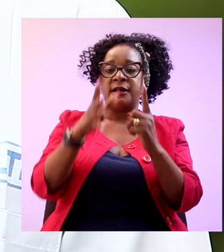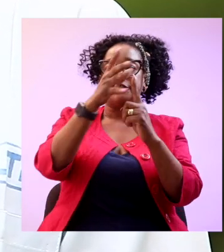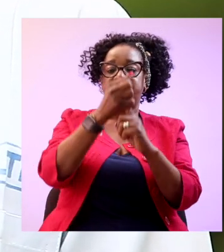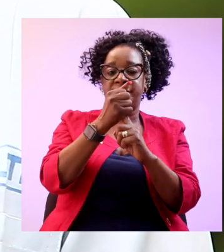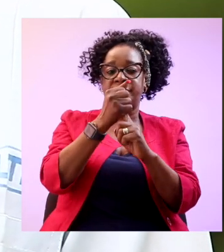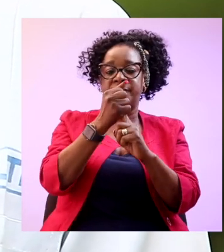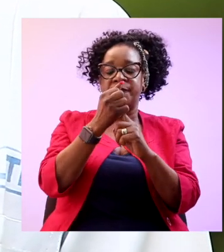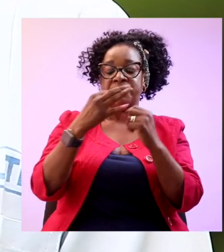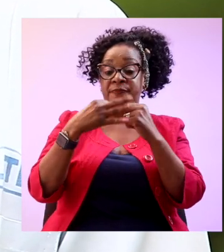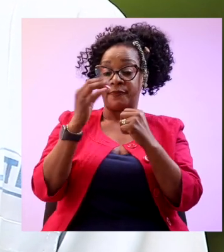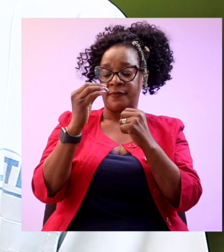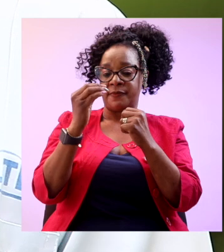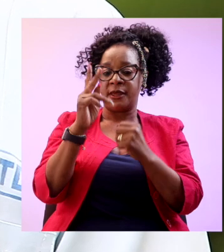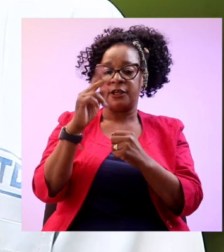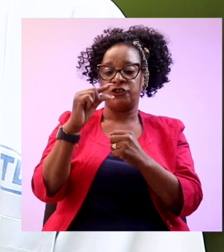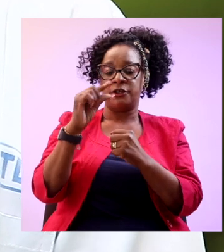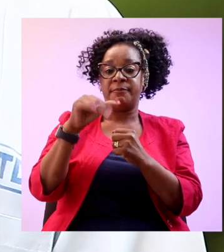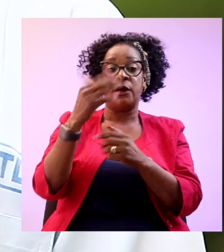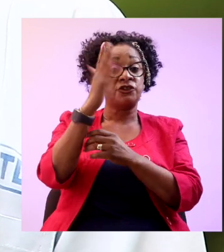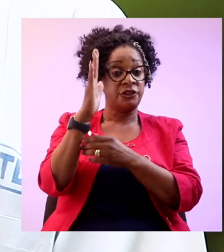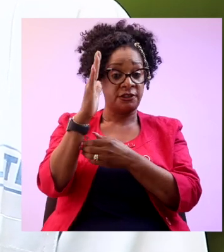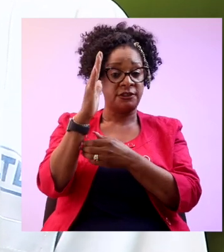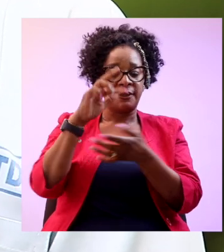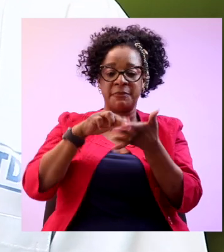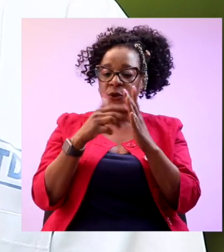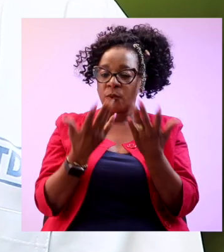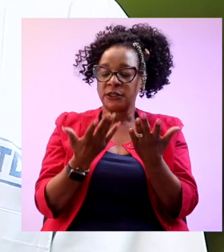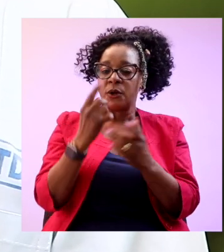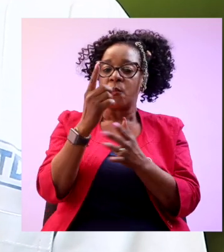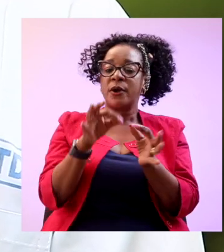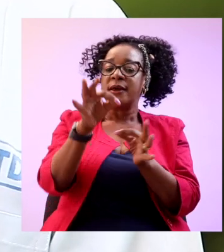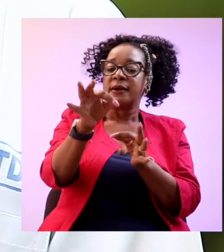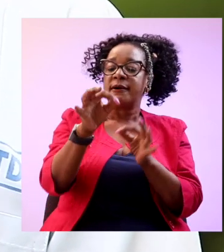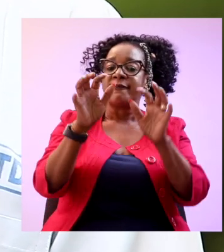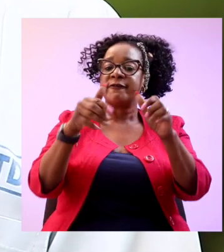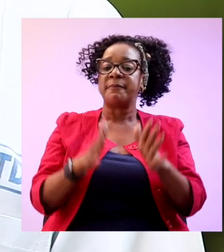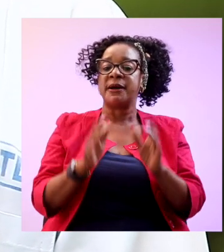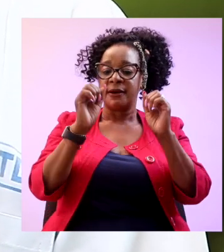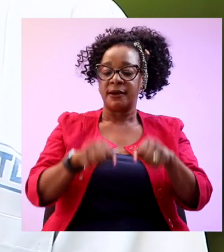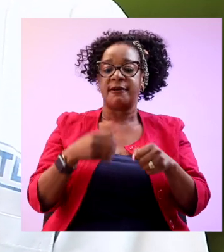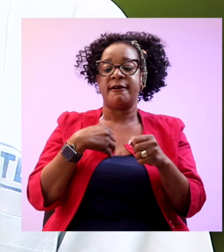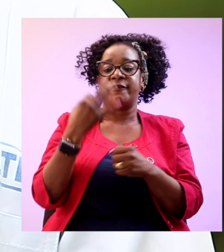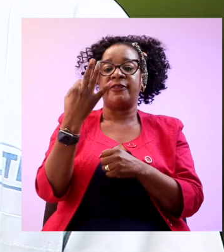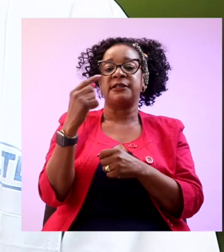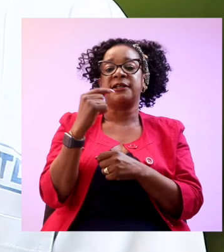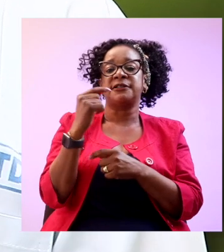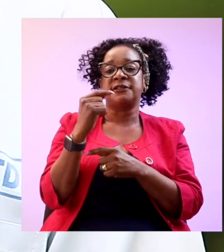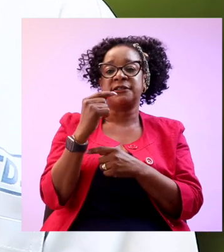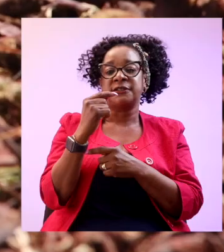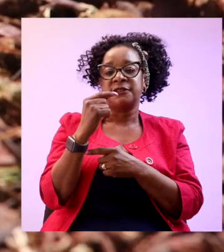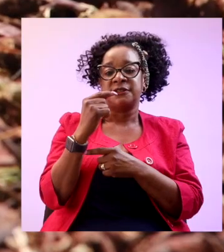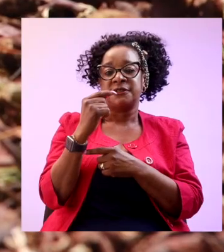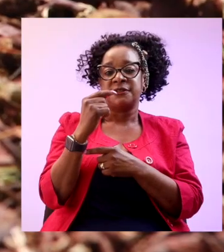achieve 20 kilos per tree, which means per acre a farmer can get 3